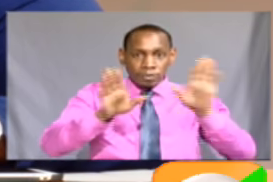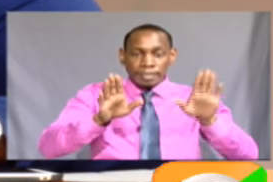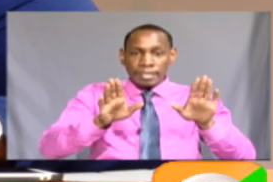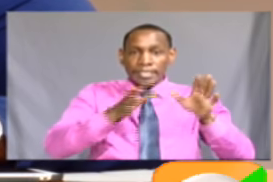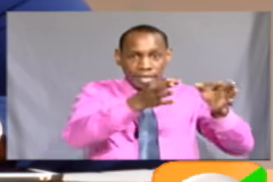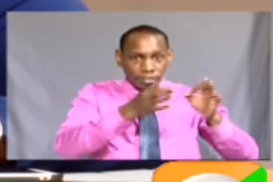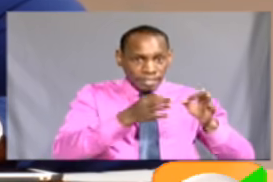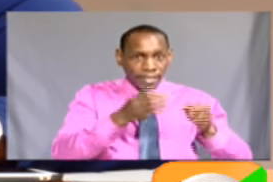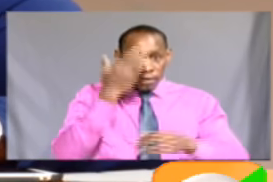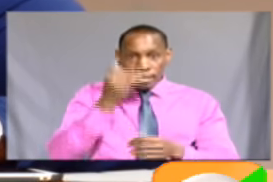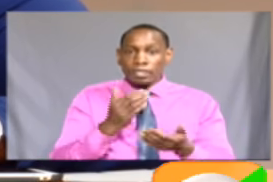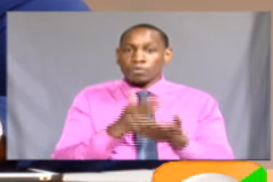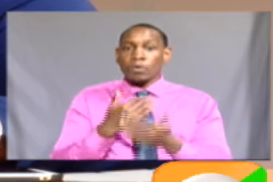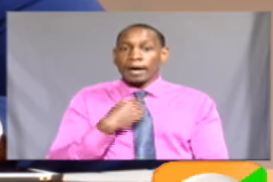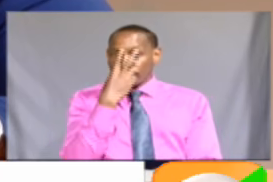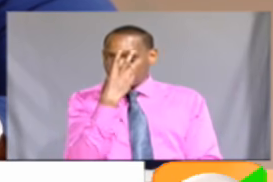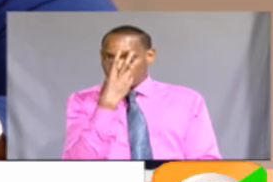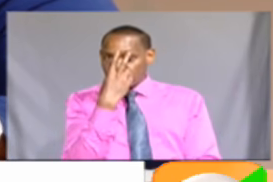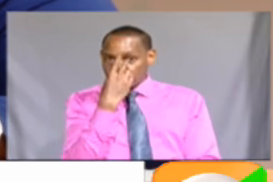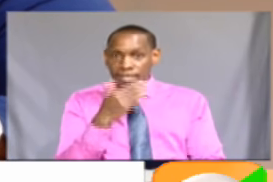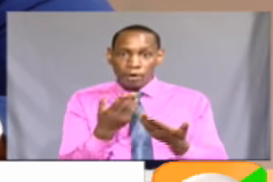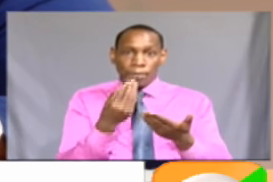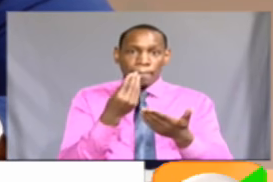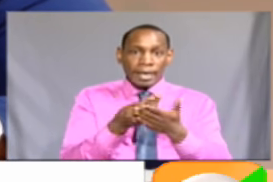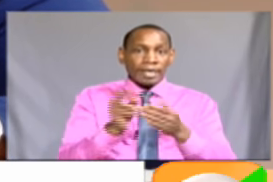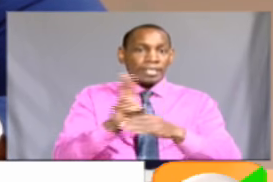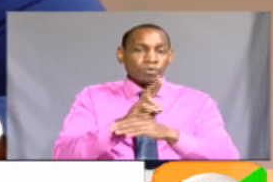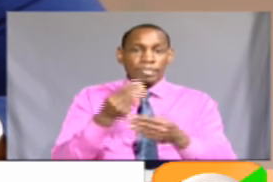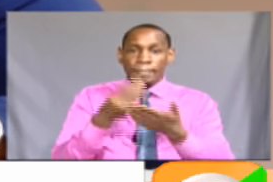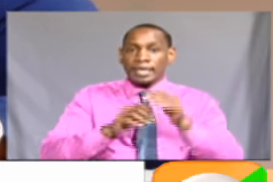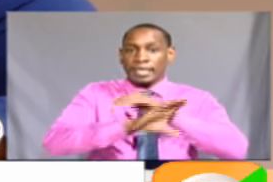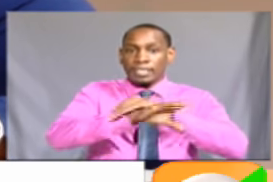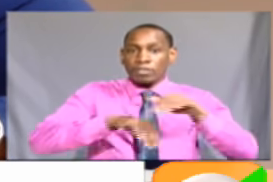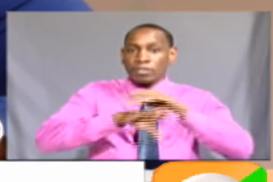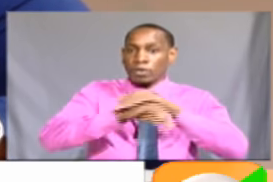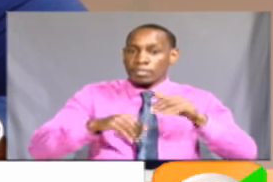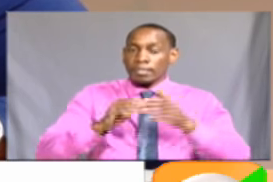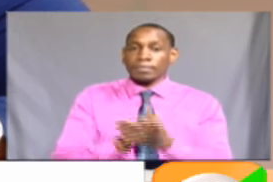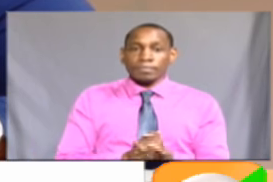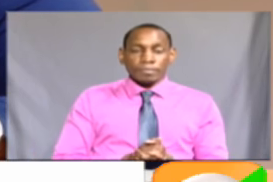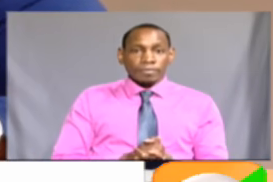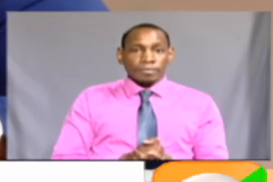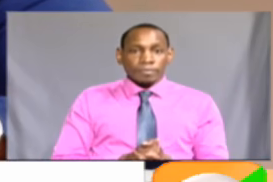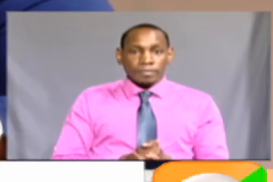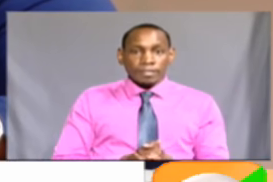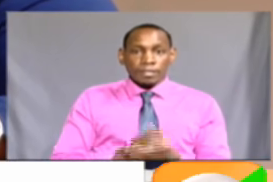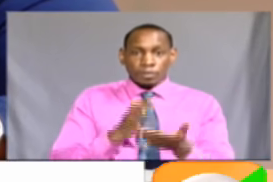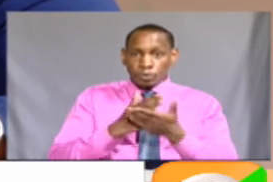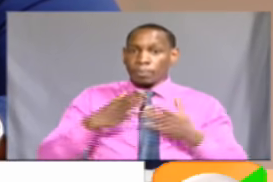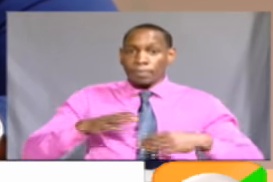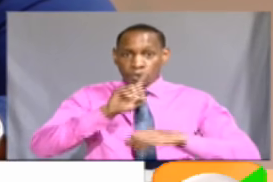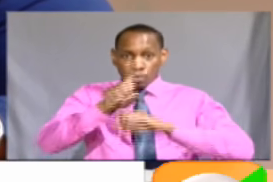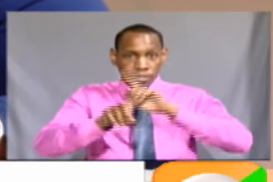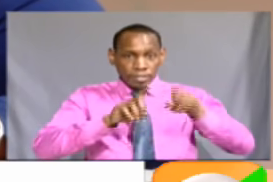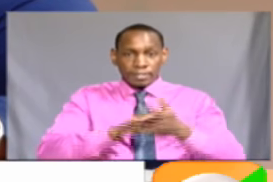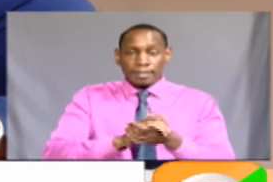accountability, because we are suspicious in terms of how our money is being spent. Pesa zimeibiwa sana na sana na sana. And I think it's right for people to